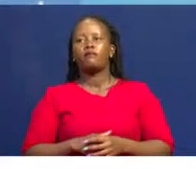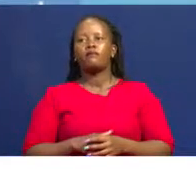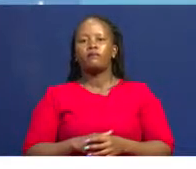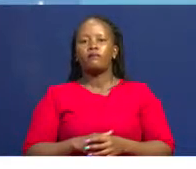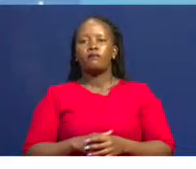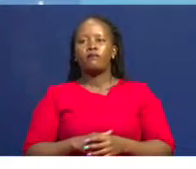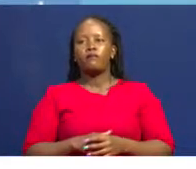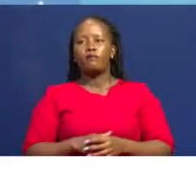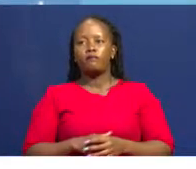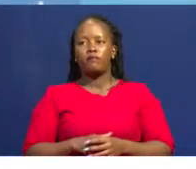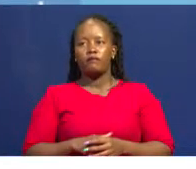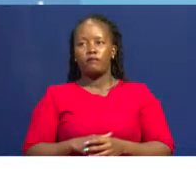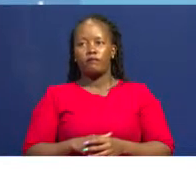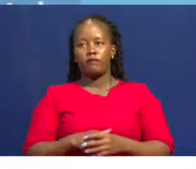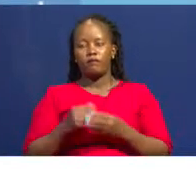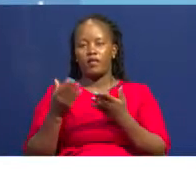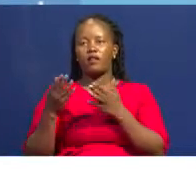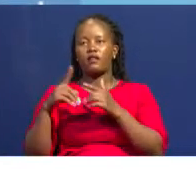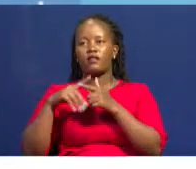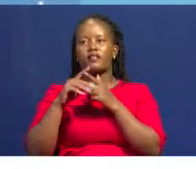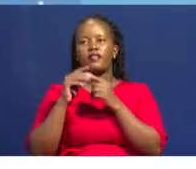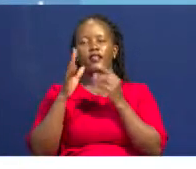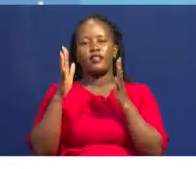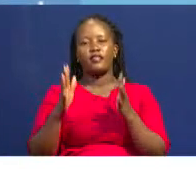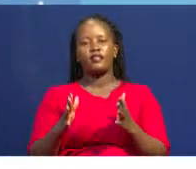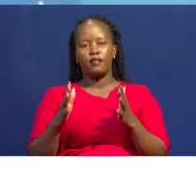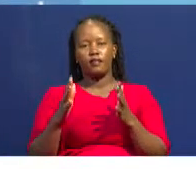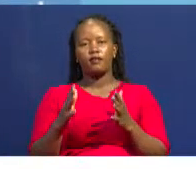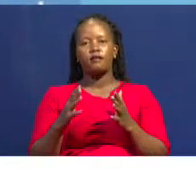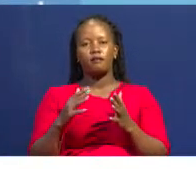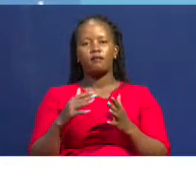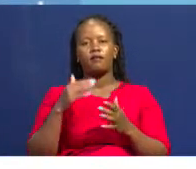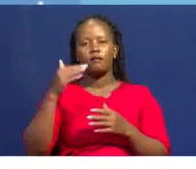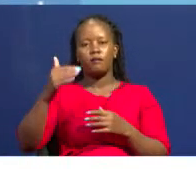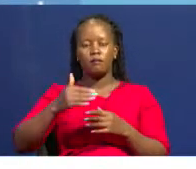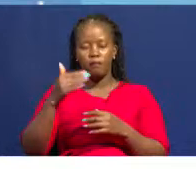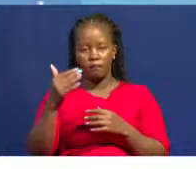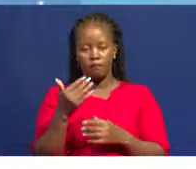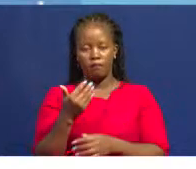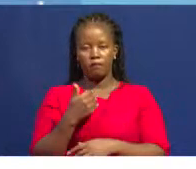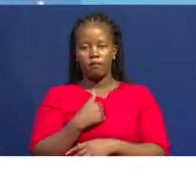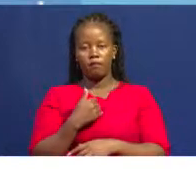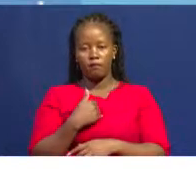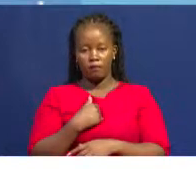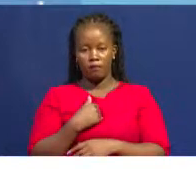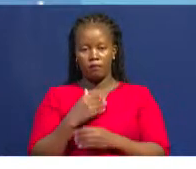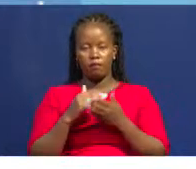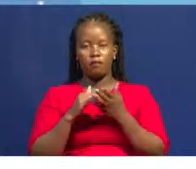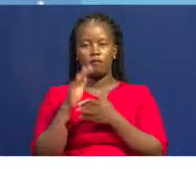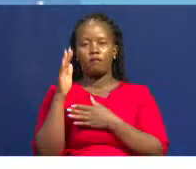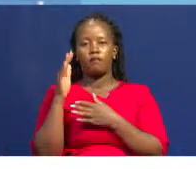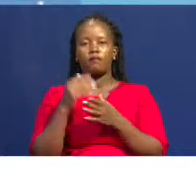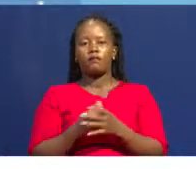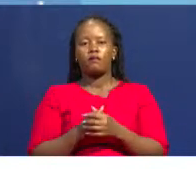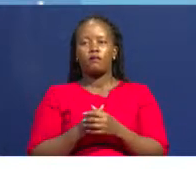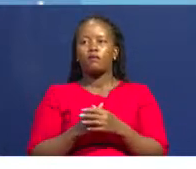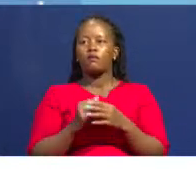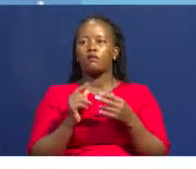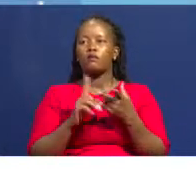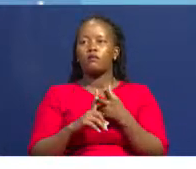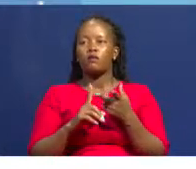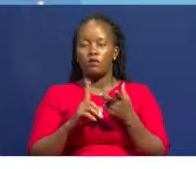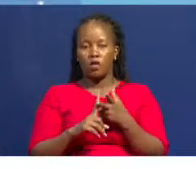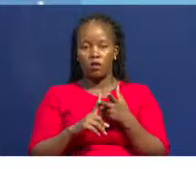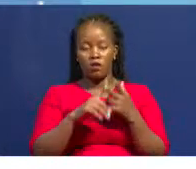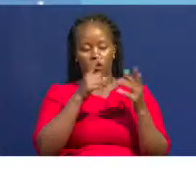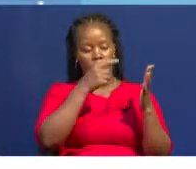engineer, yes, we always say road safety begins with you and me, yes. But the biggest buck by taxis